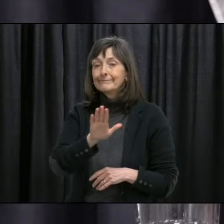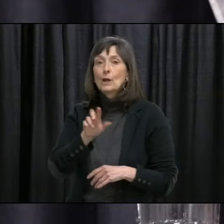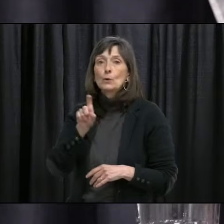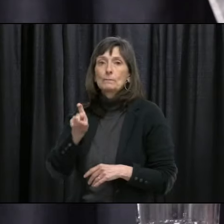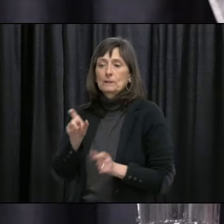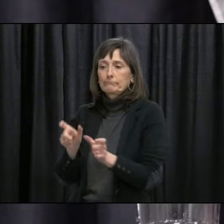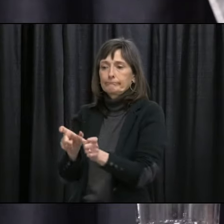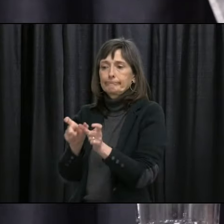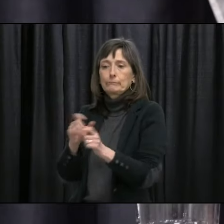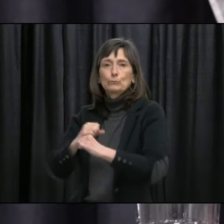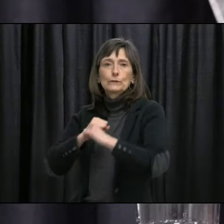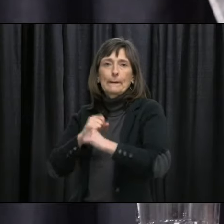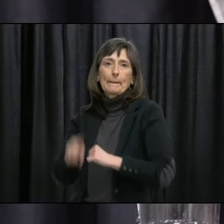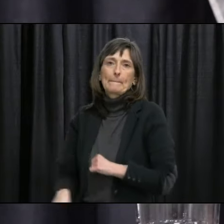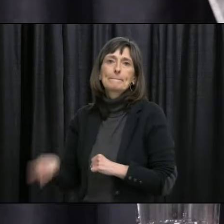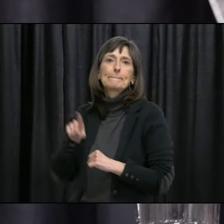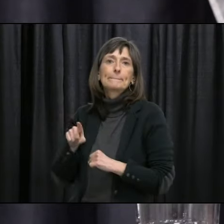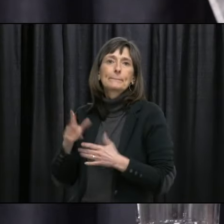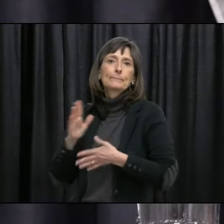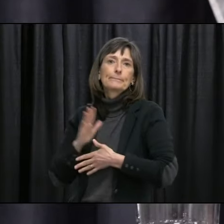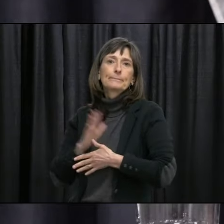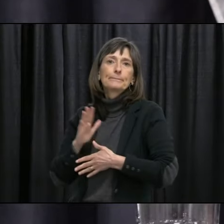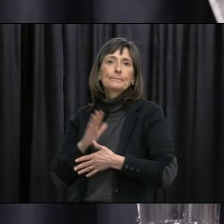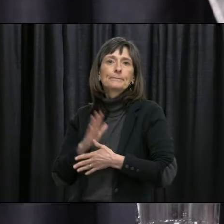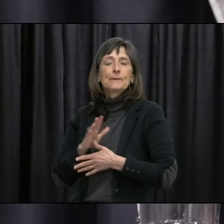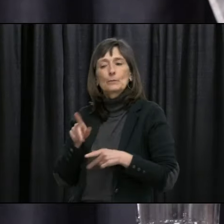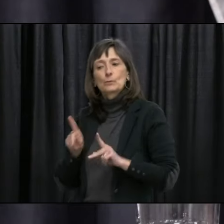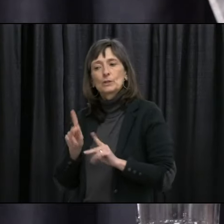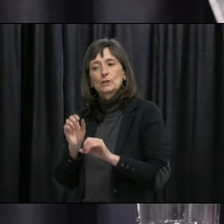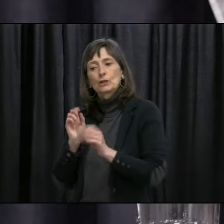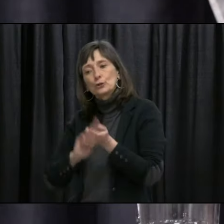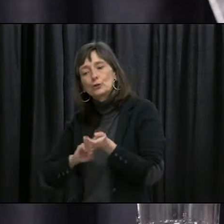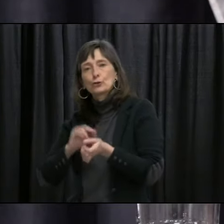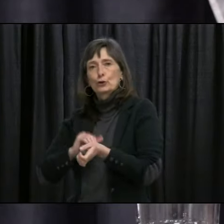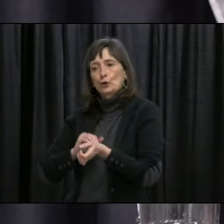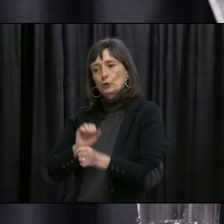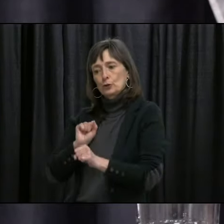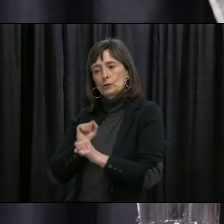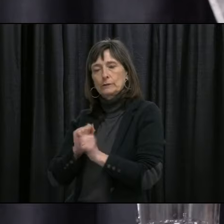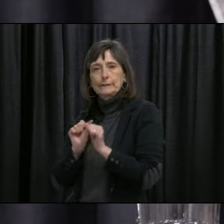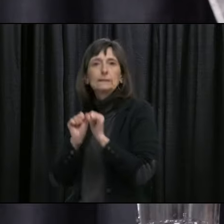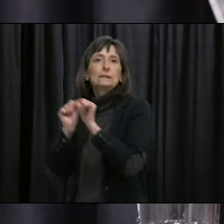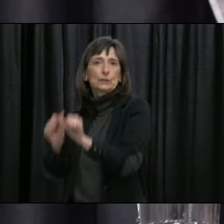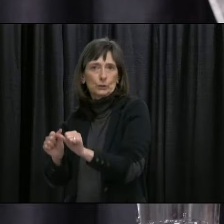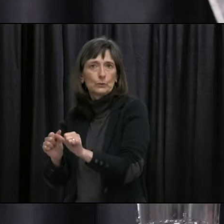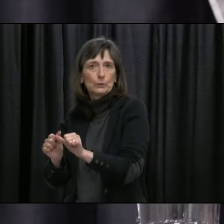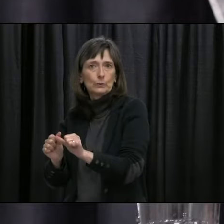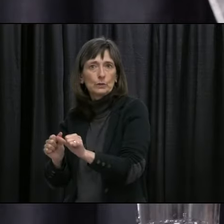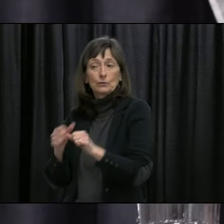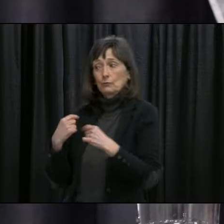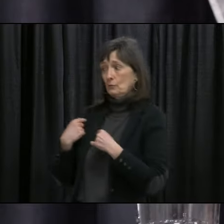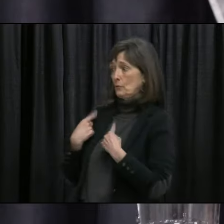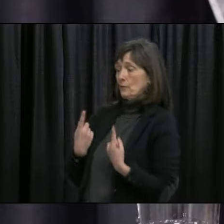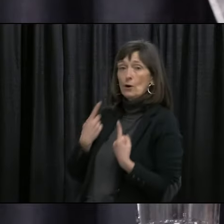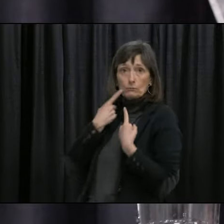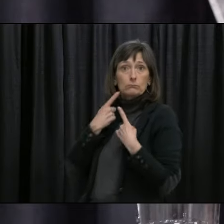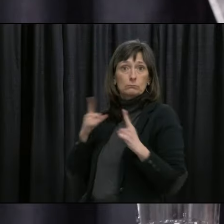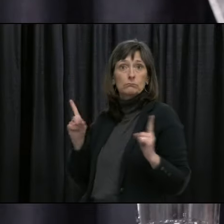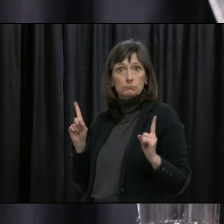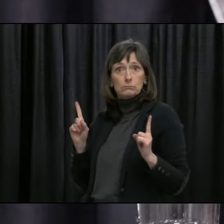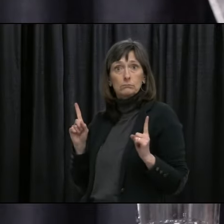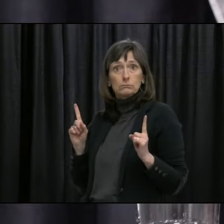to allow healthcare providers to do their jobs. We have been very successful in that regard with